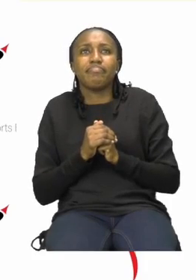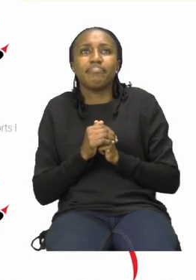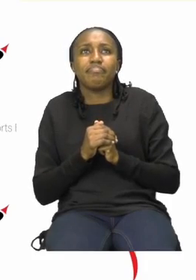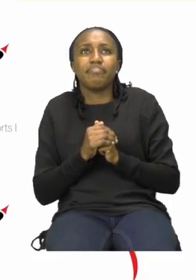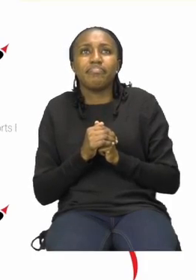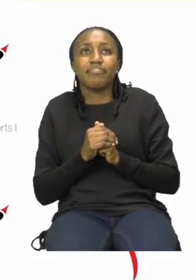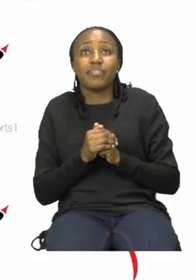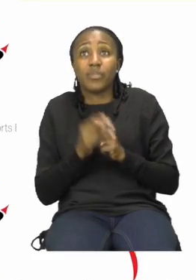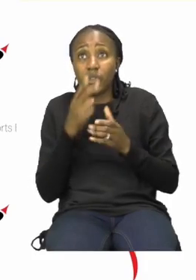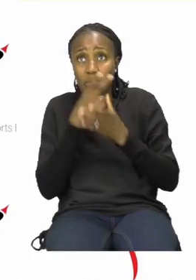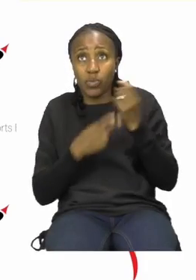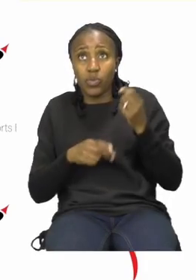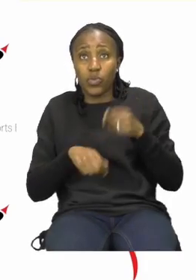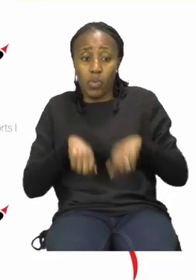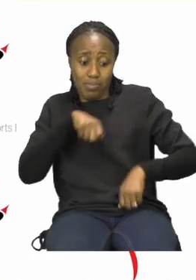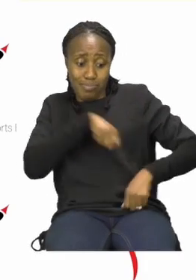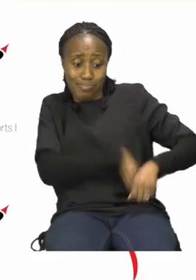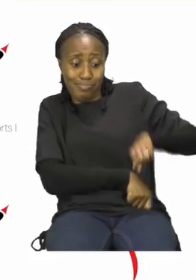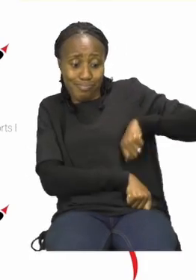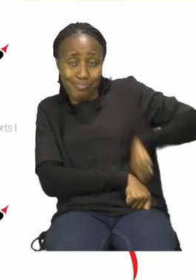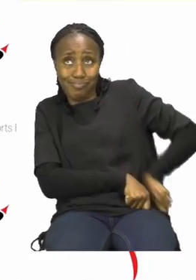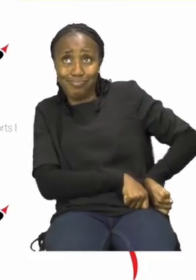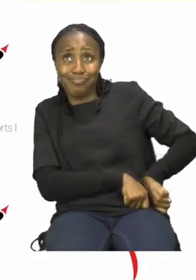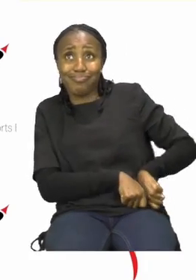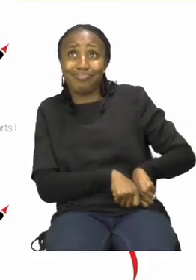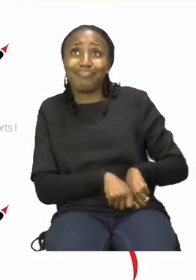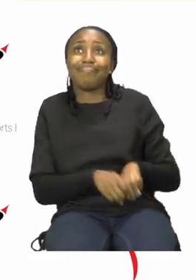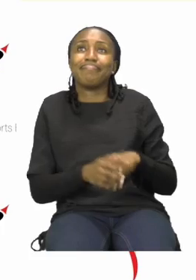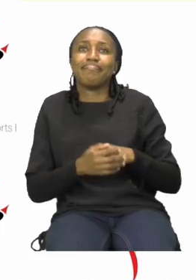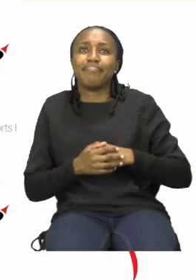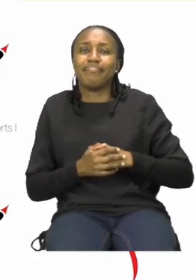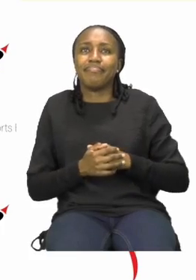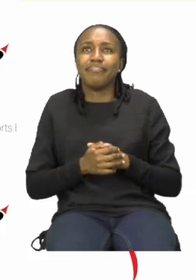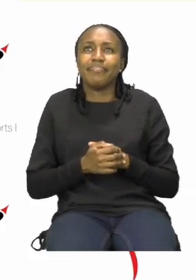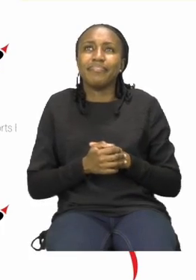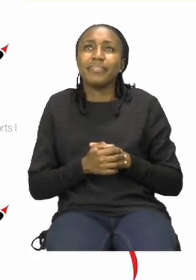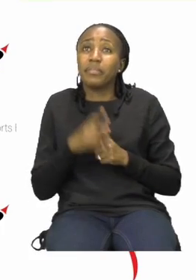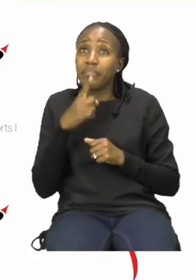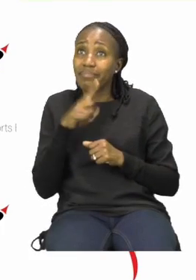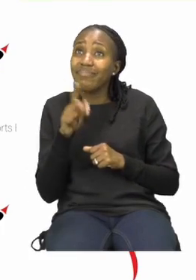them were worn exactly the same as the old samurai. But even that,